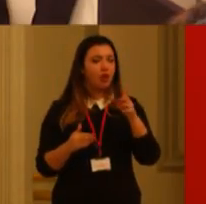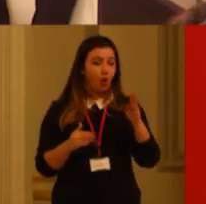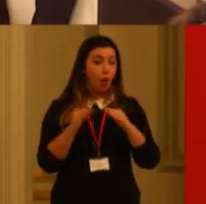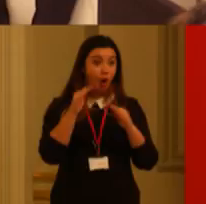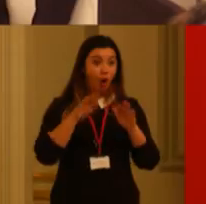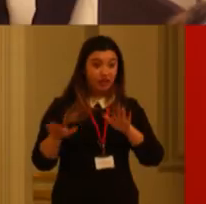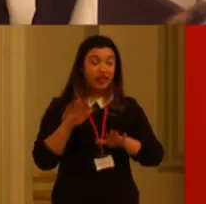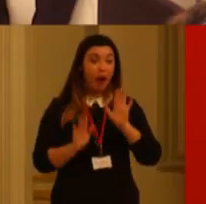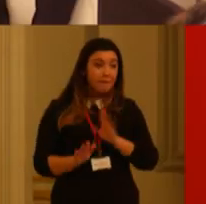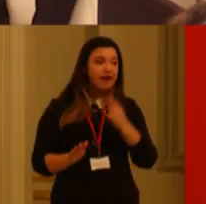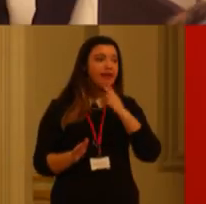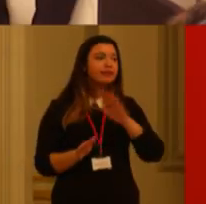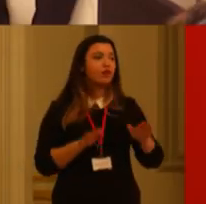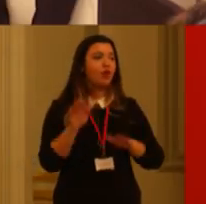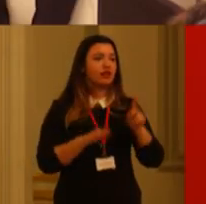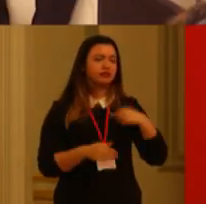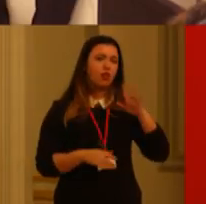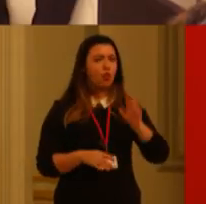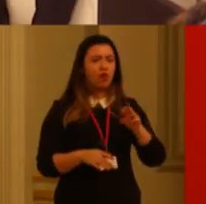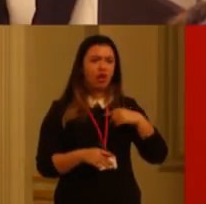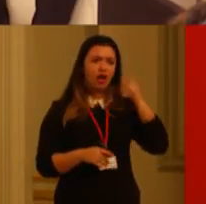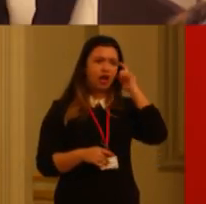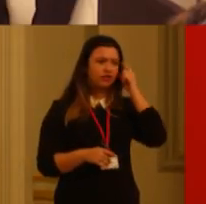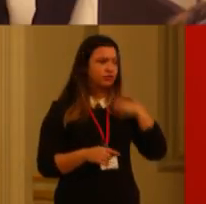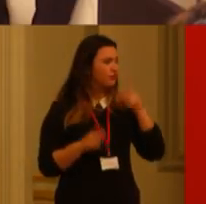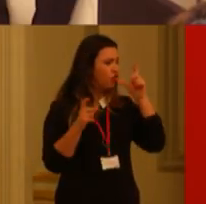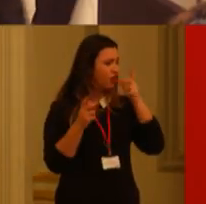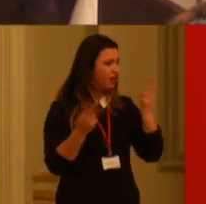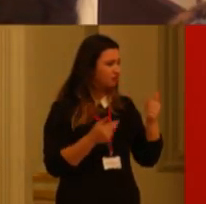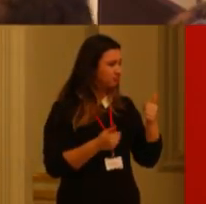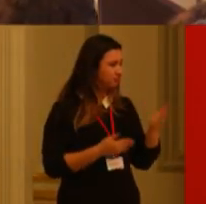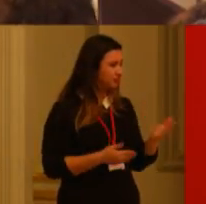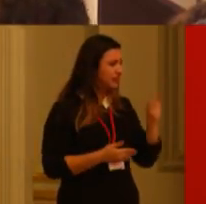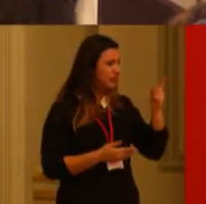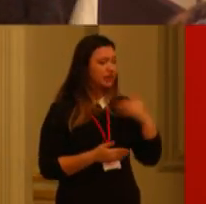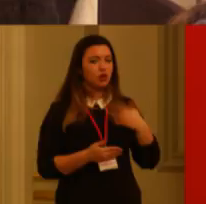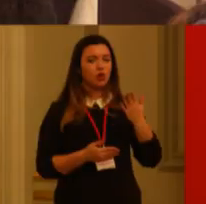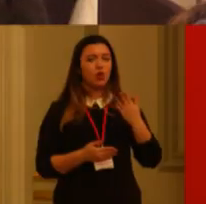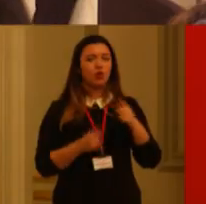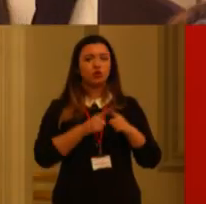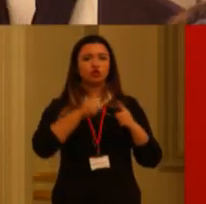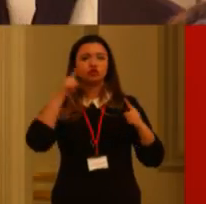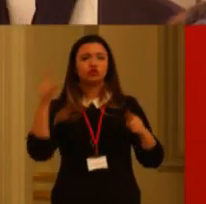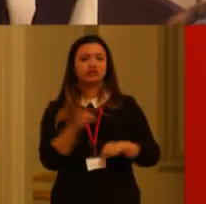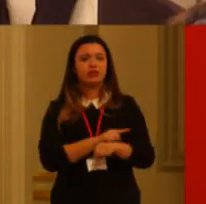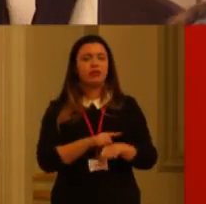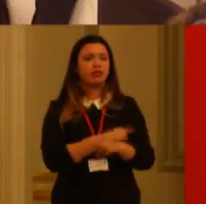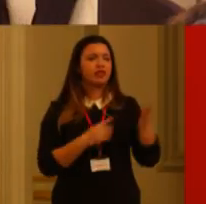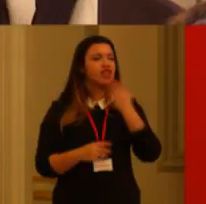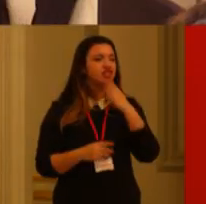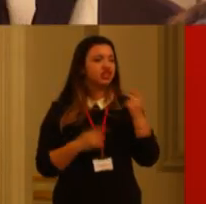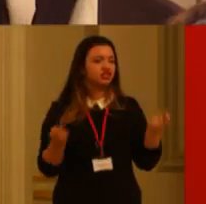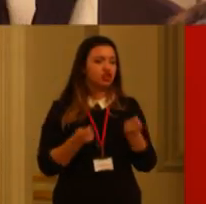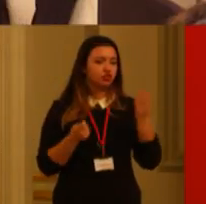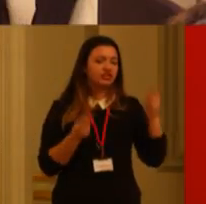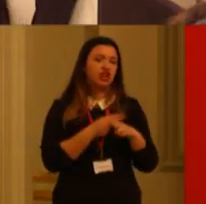idle group of young people. I think it is again very high when it comes to women in Turkey. So could you